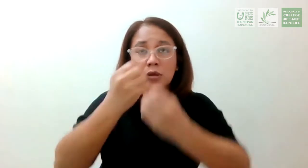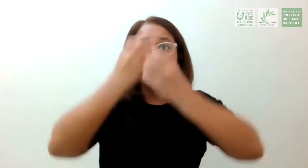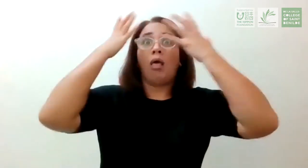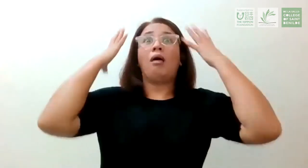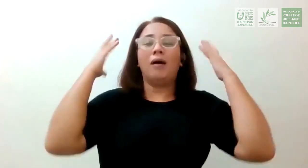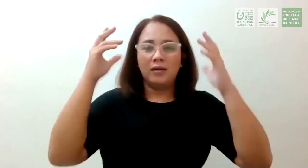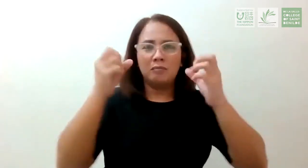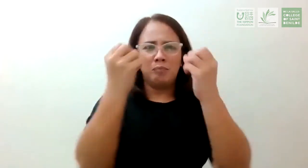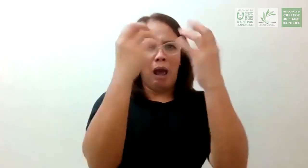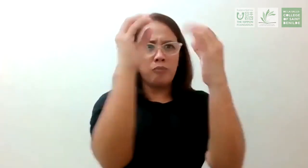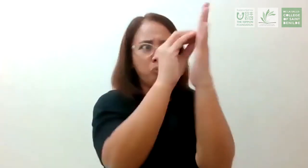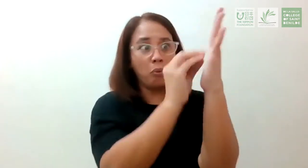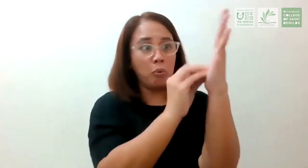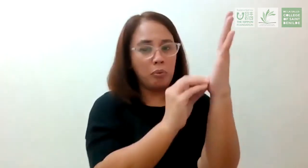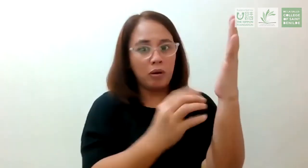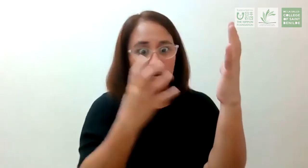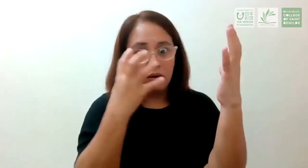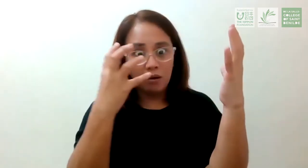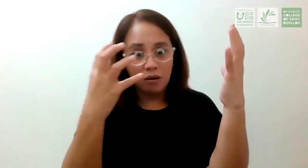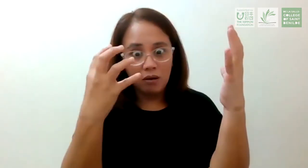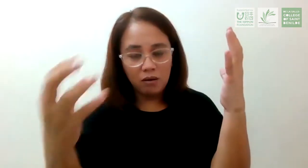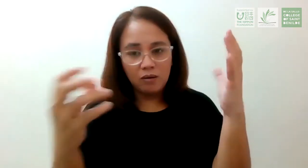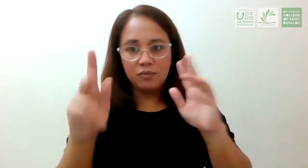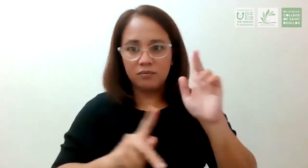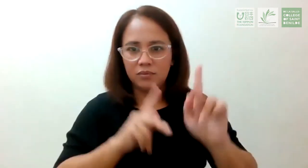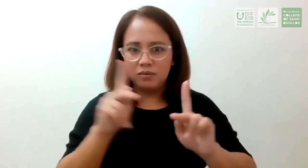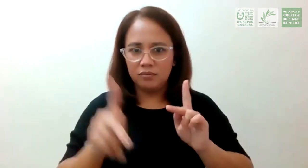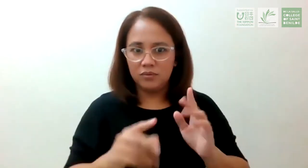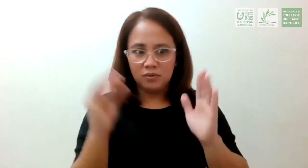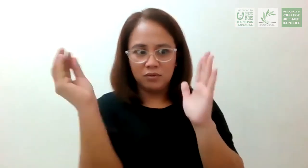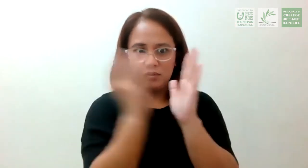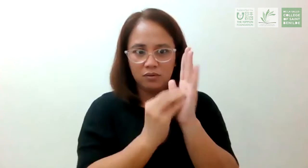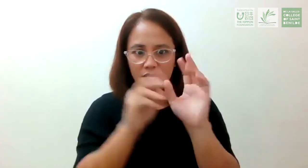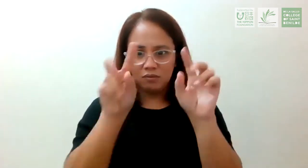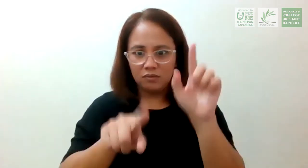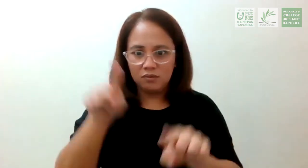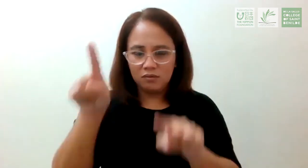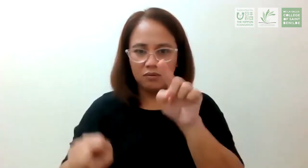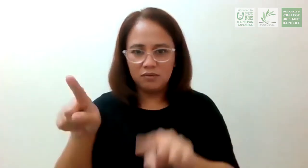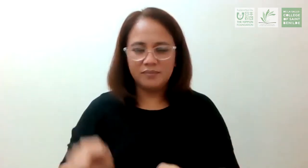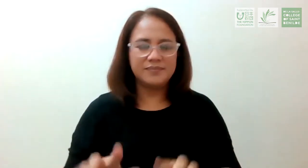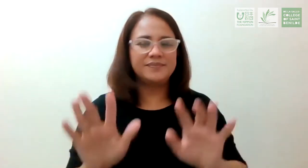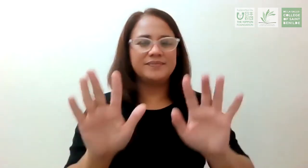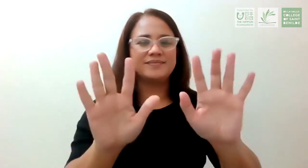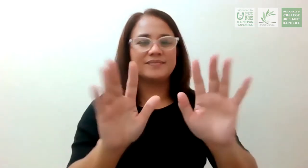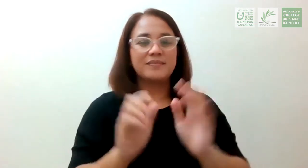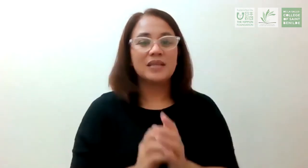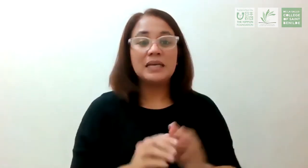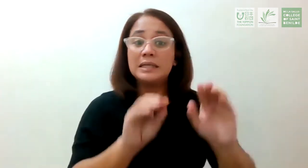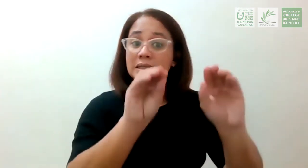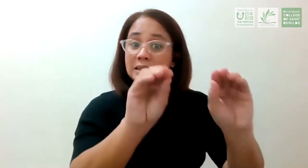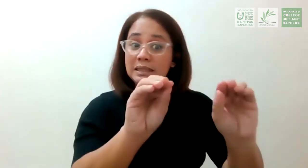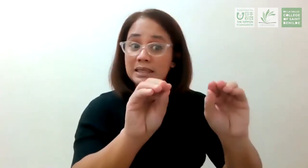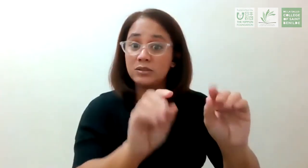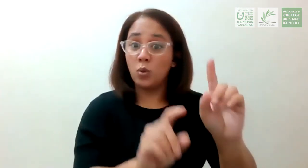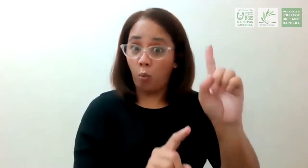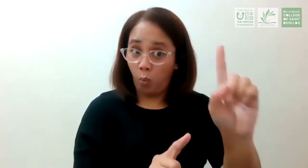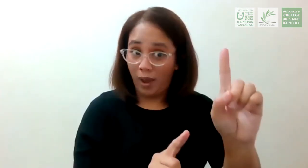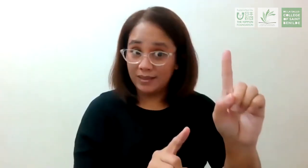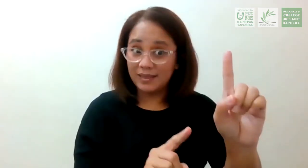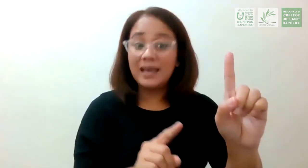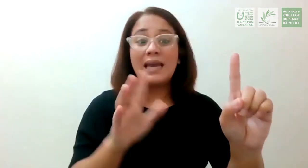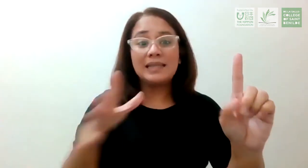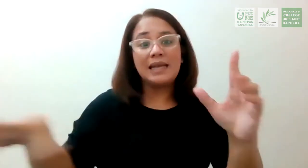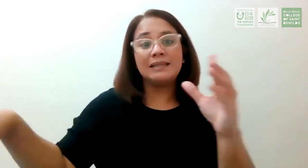much variation. Okay, you teach them the one you want to teach, and then they